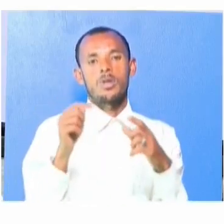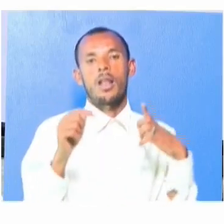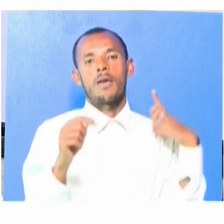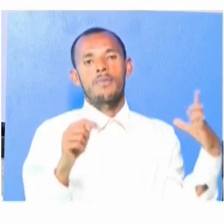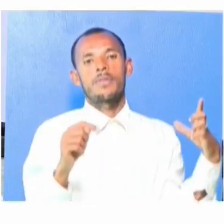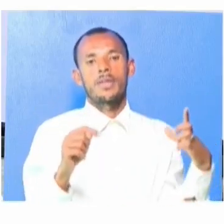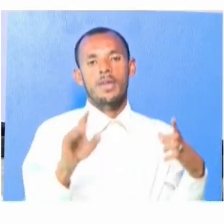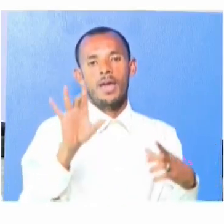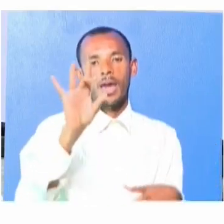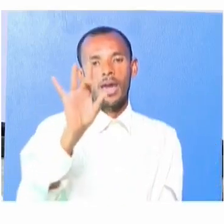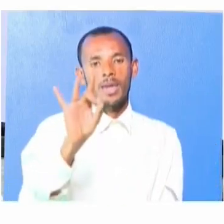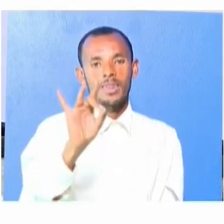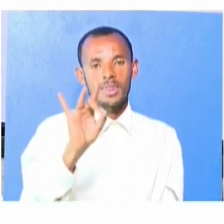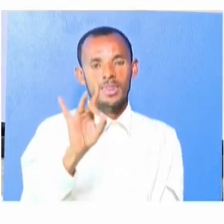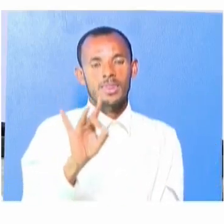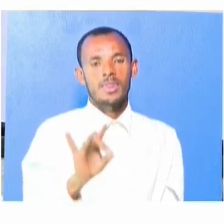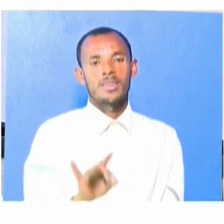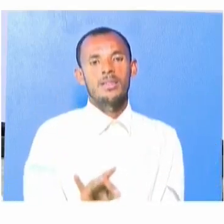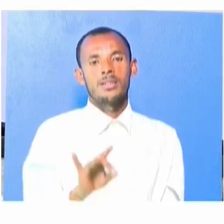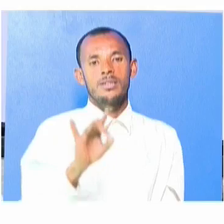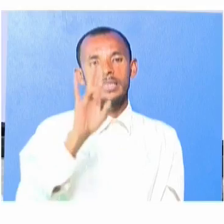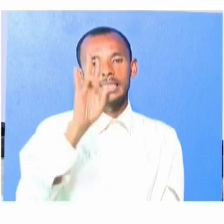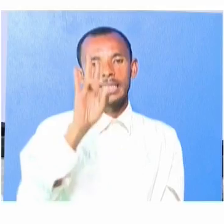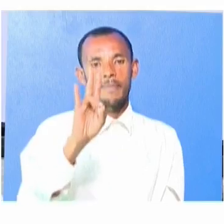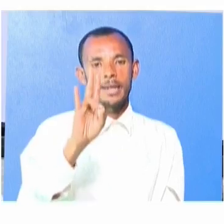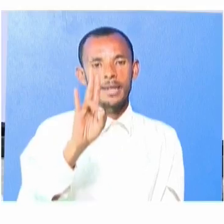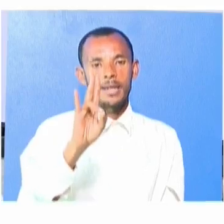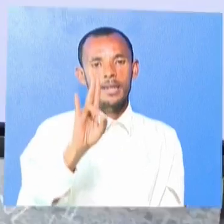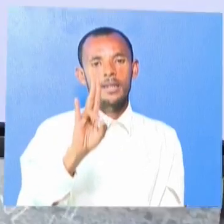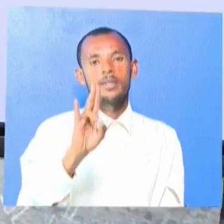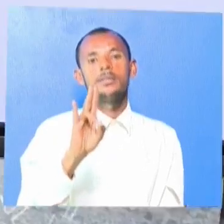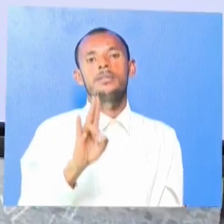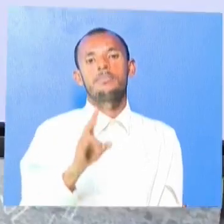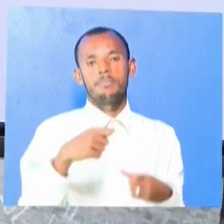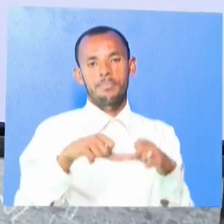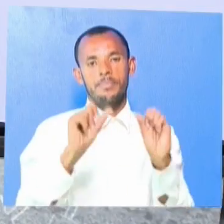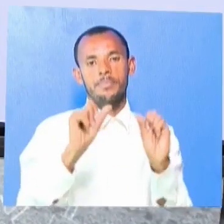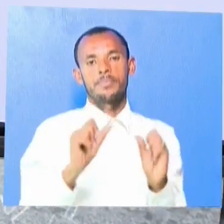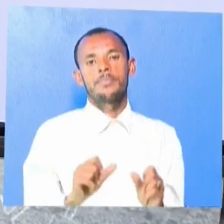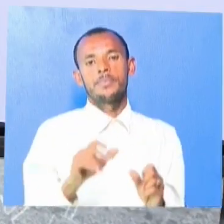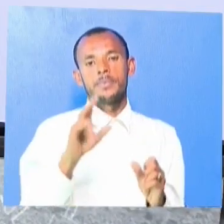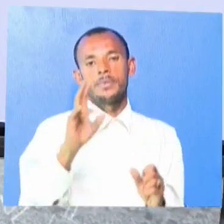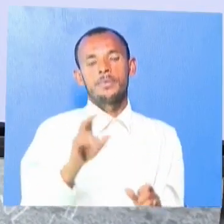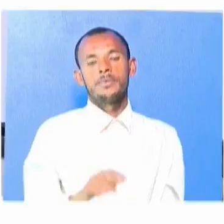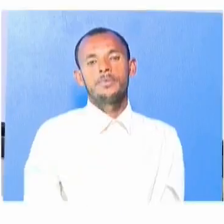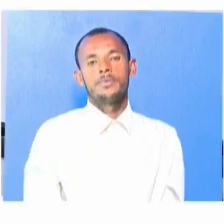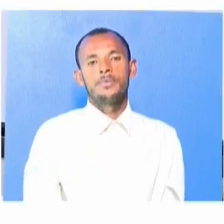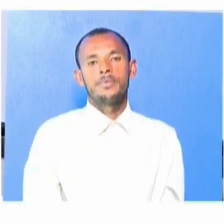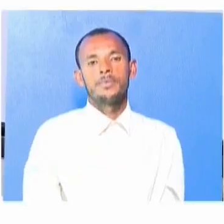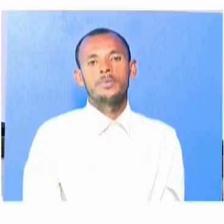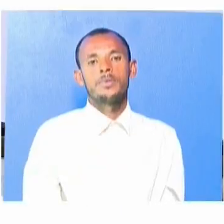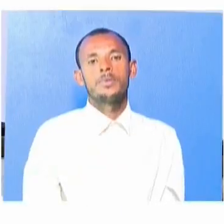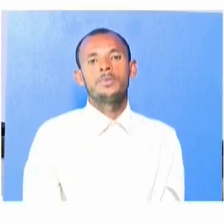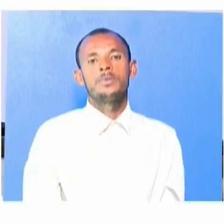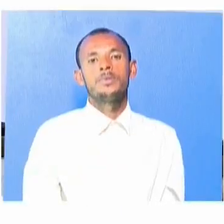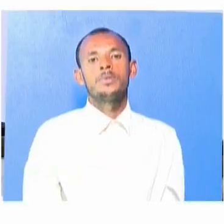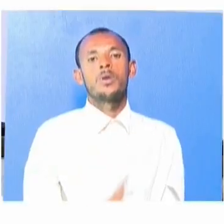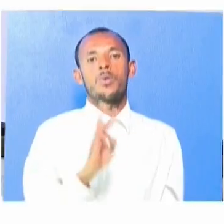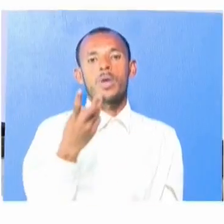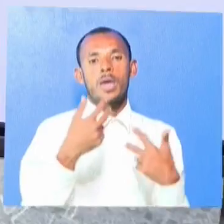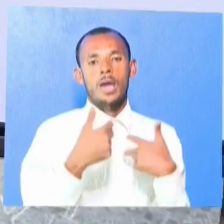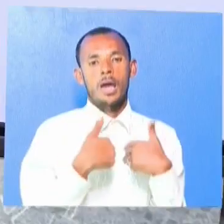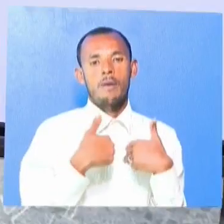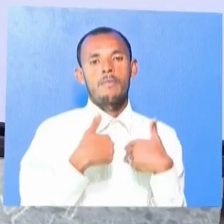have 8, 7, and so on. So 7, 8, 9, 10, so on. We have 9